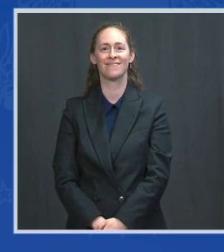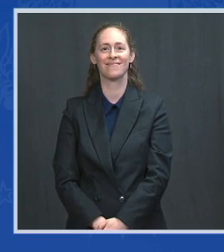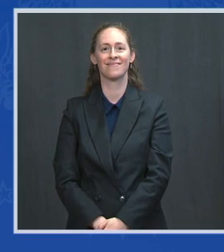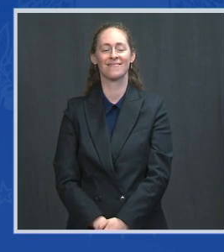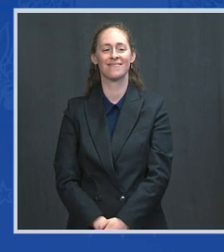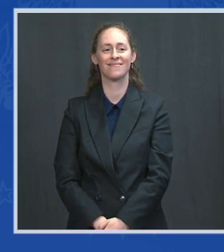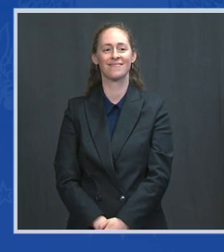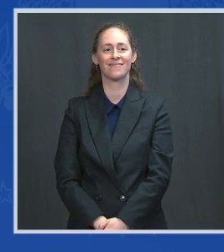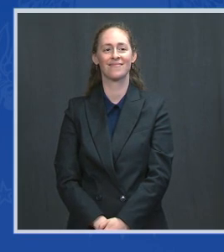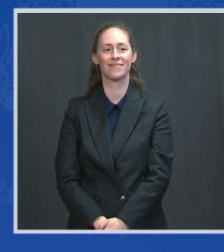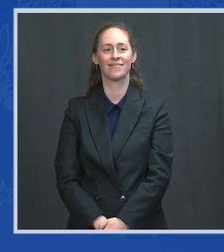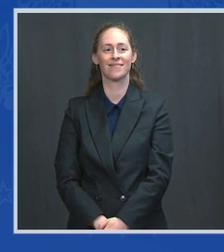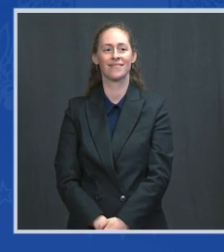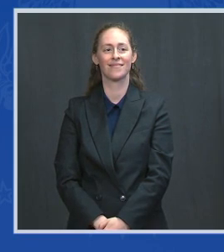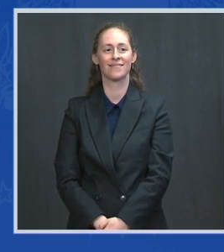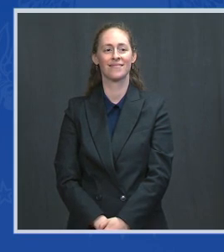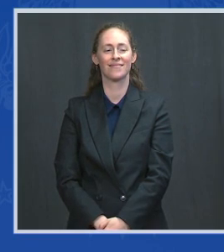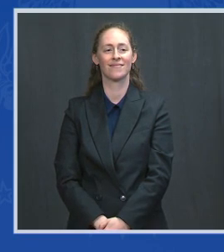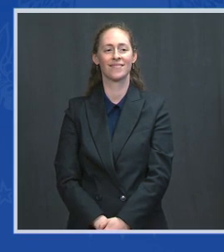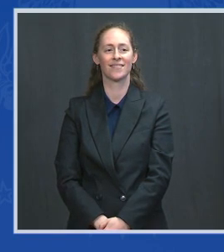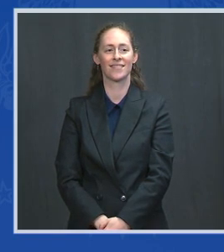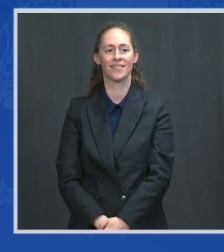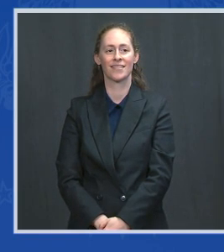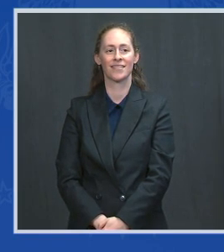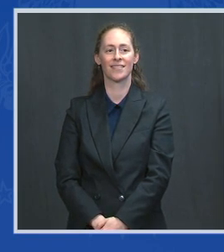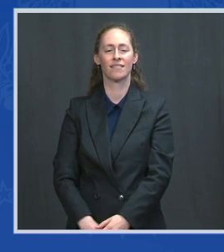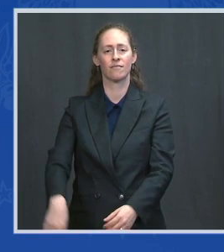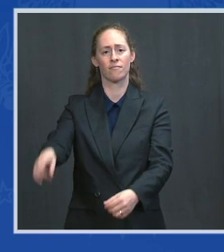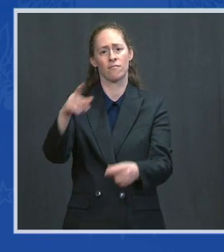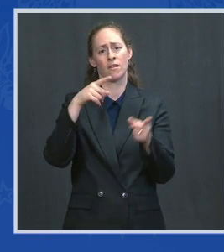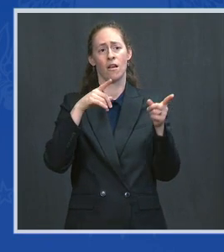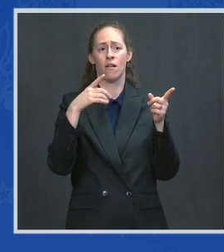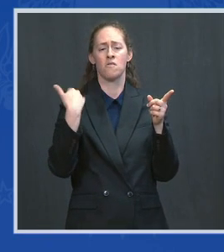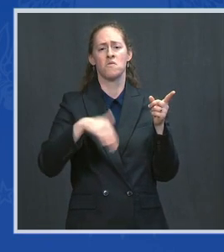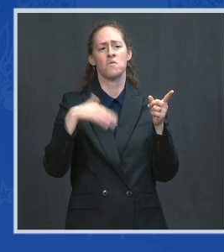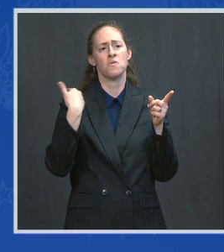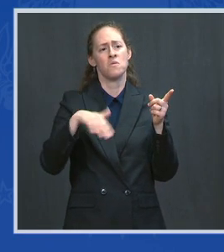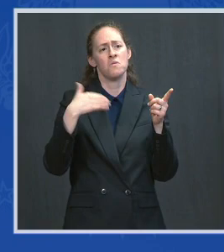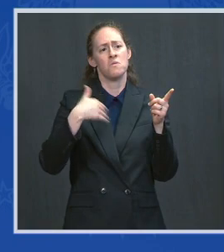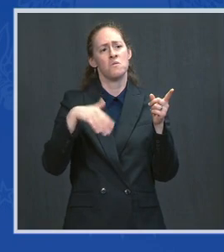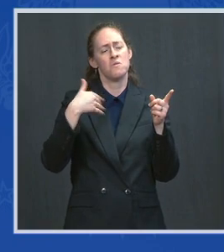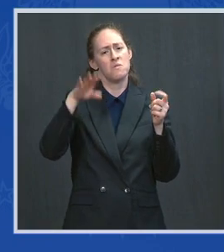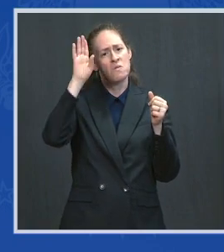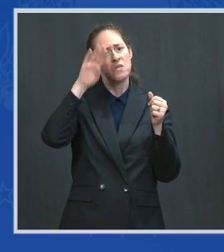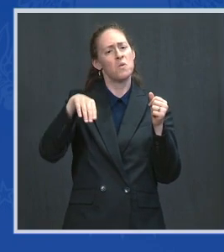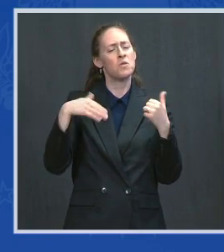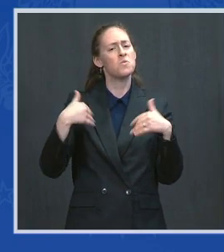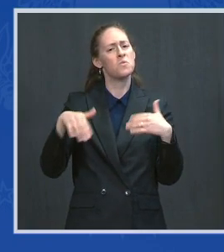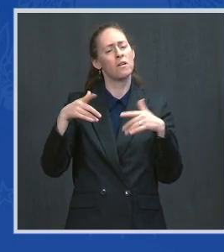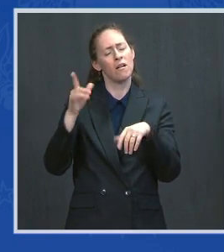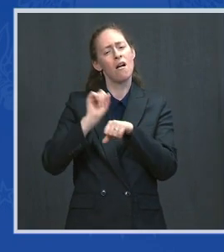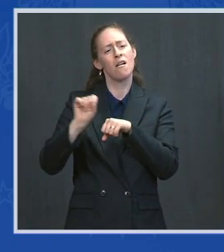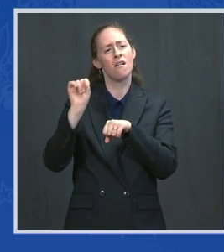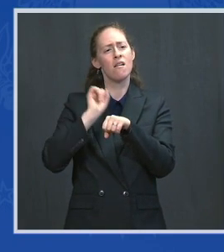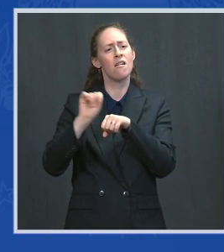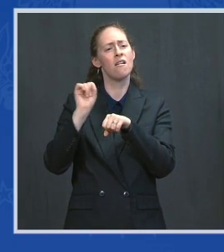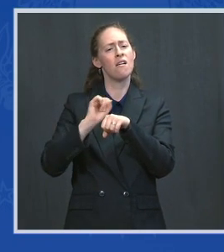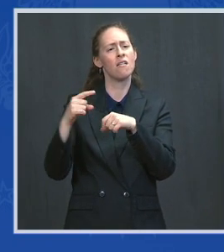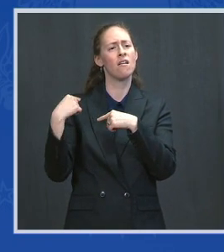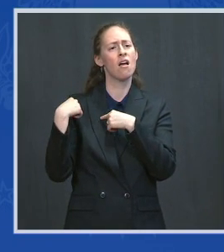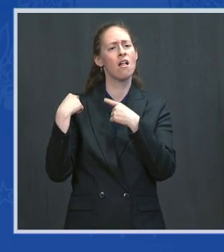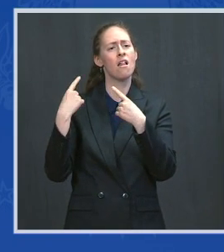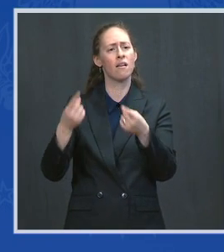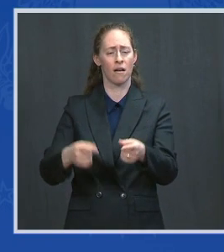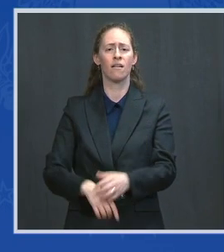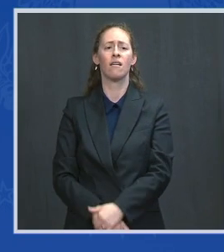For leading this incredible effort. And I know you did not do it alone. And there are many more. I could name a couple of whom I